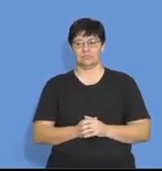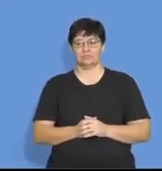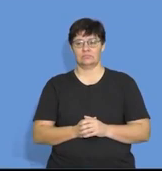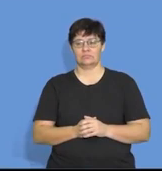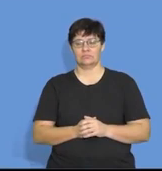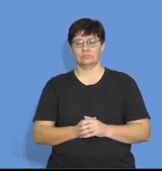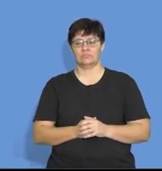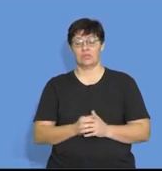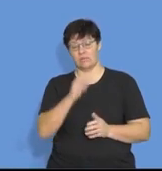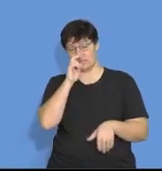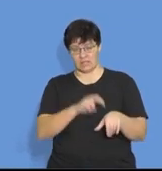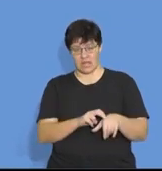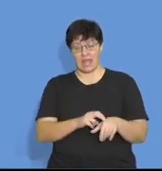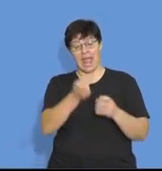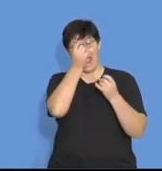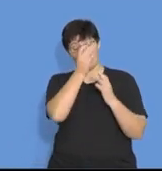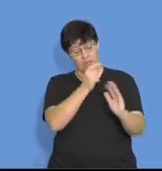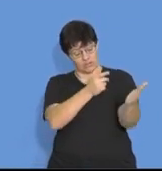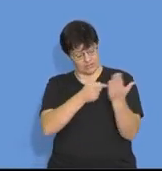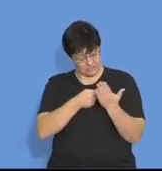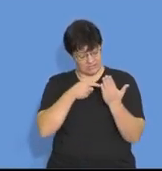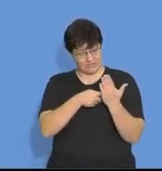Required, use the information